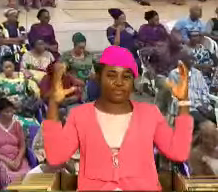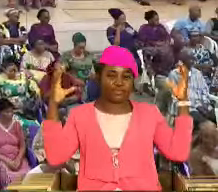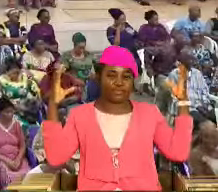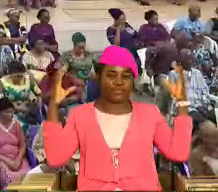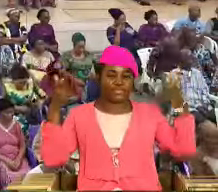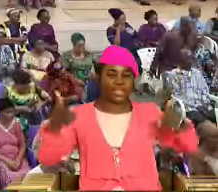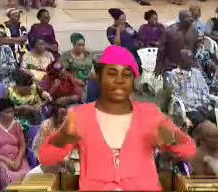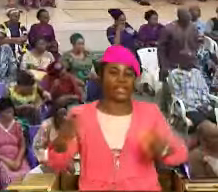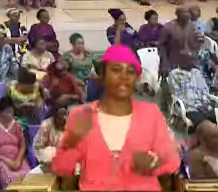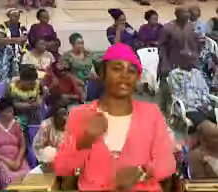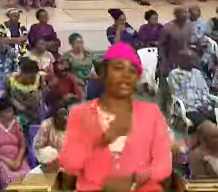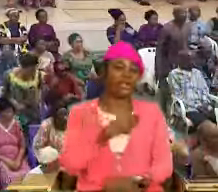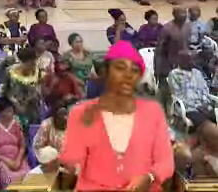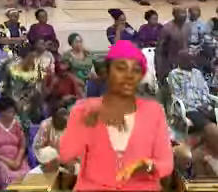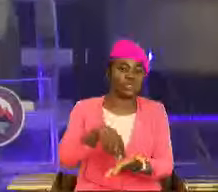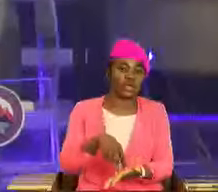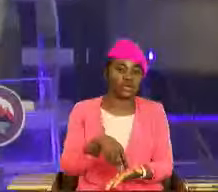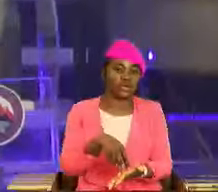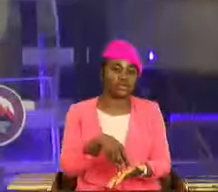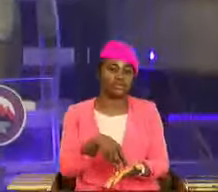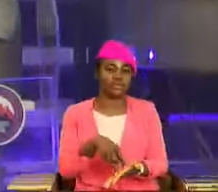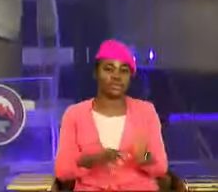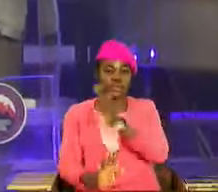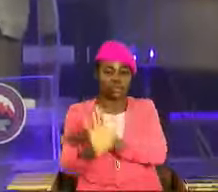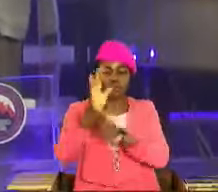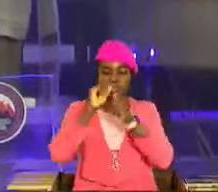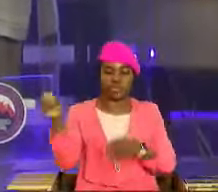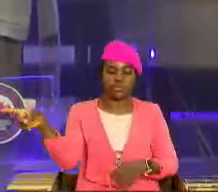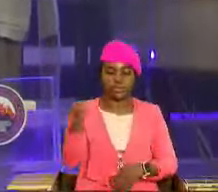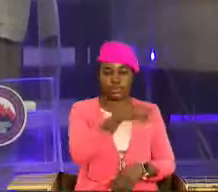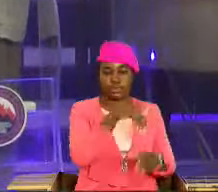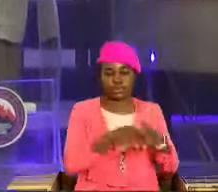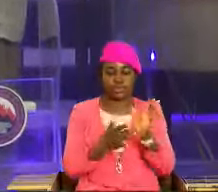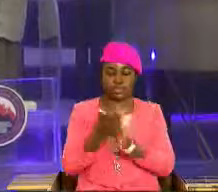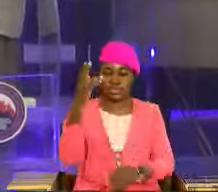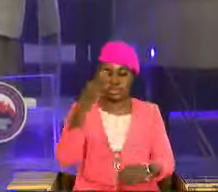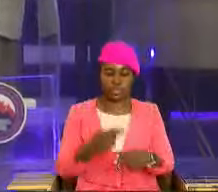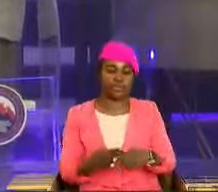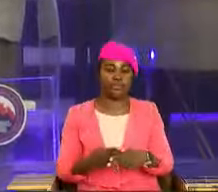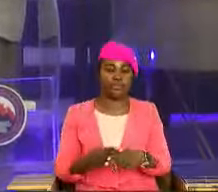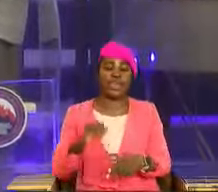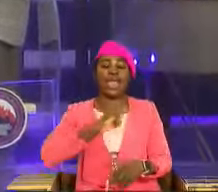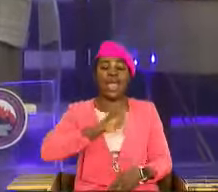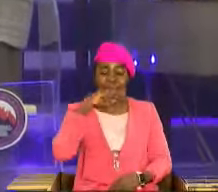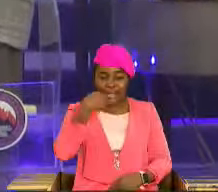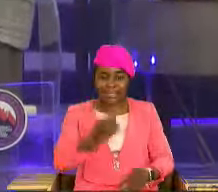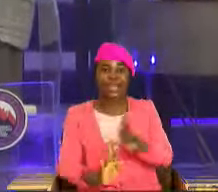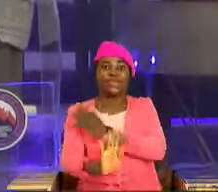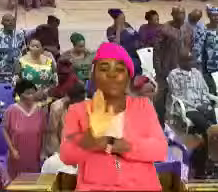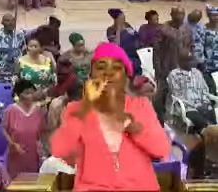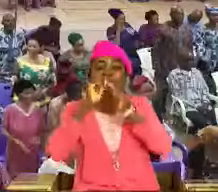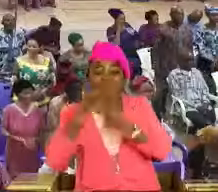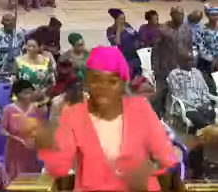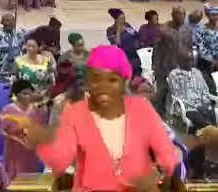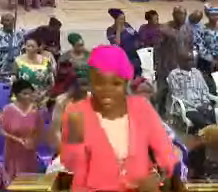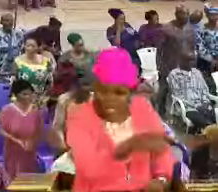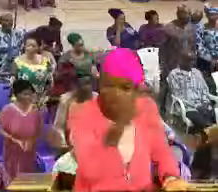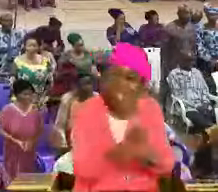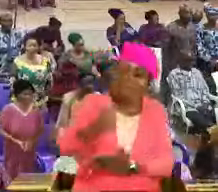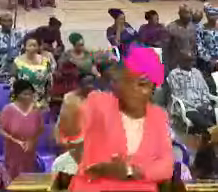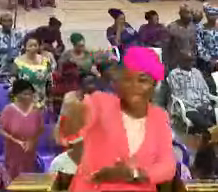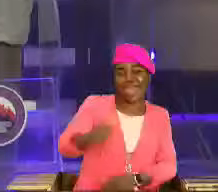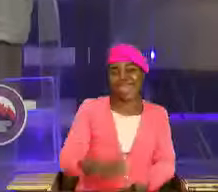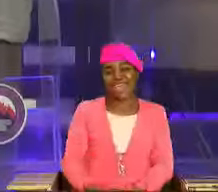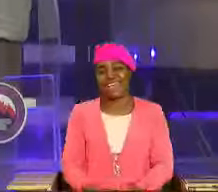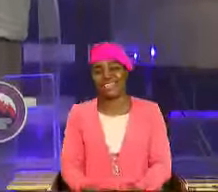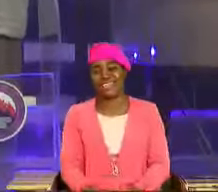let's rise on our feet God bless you the name of Jesus I say God bless you in this session